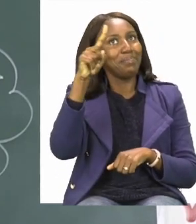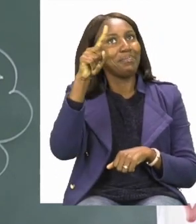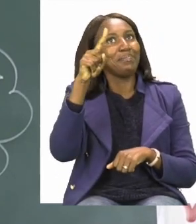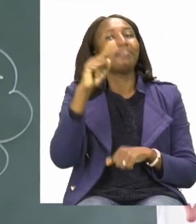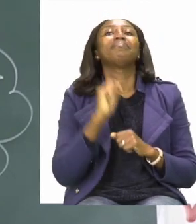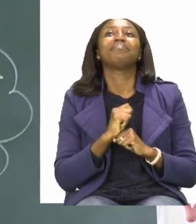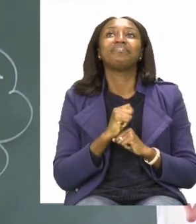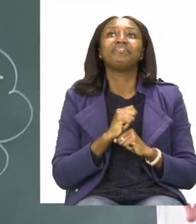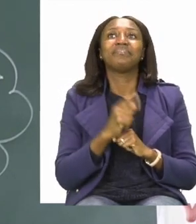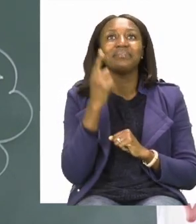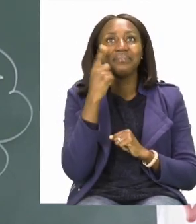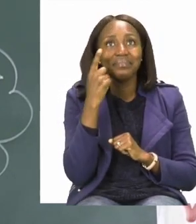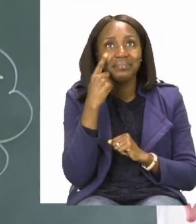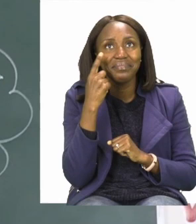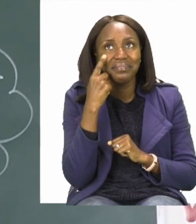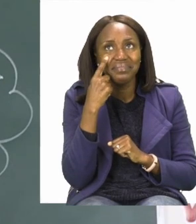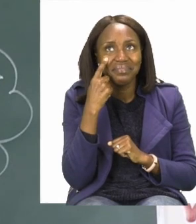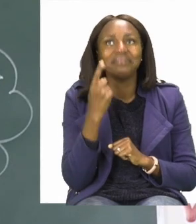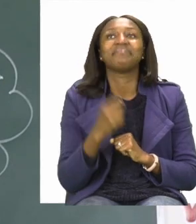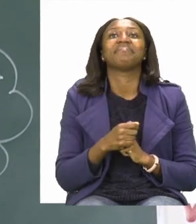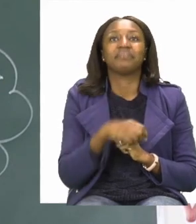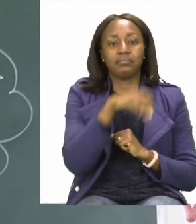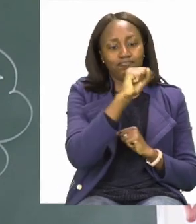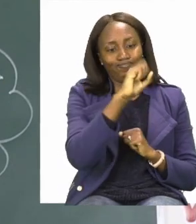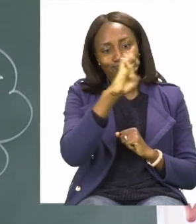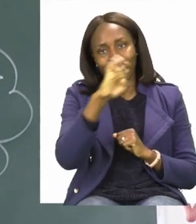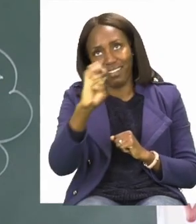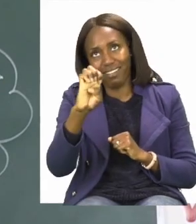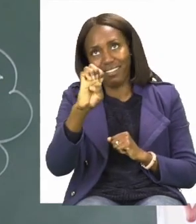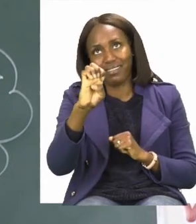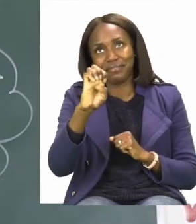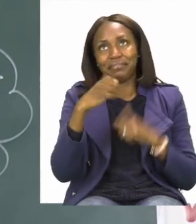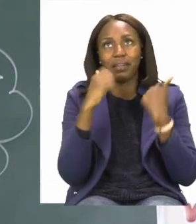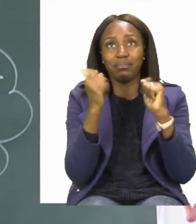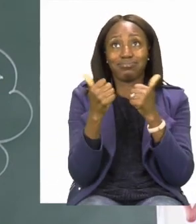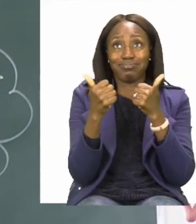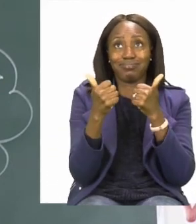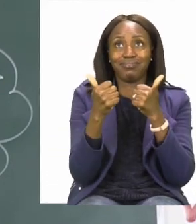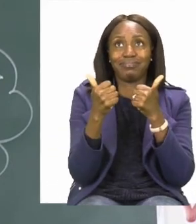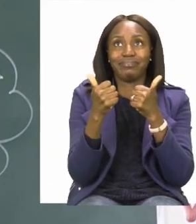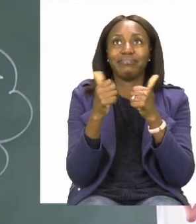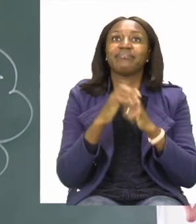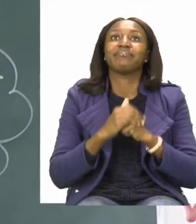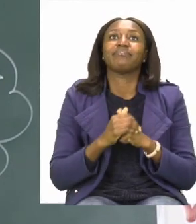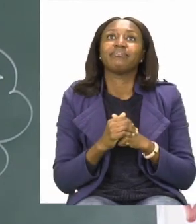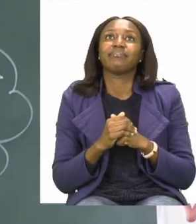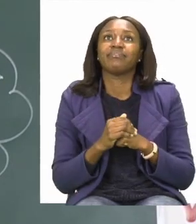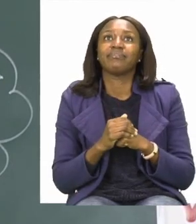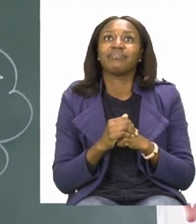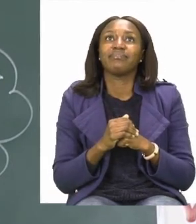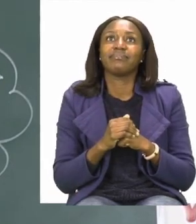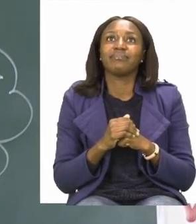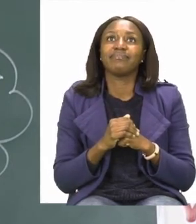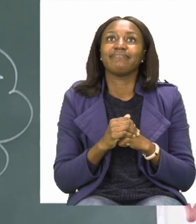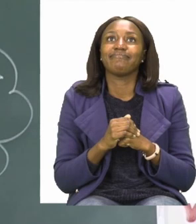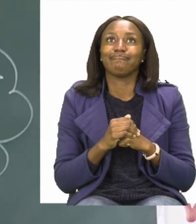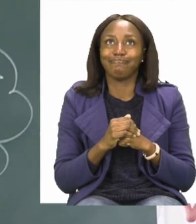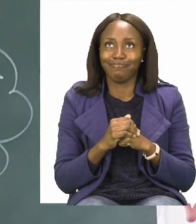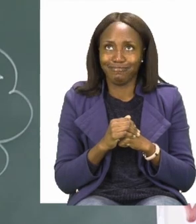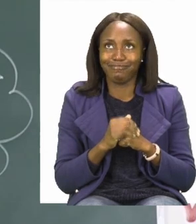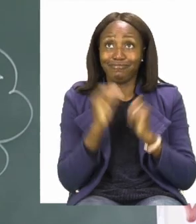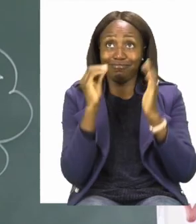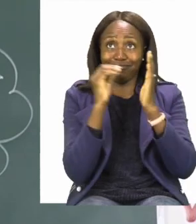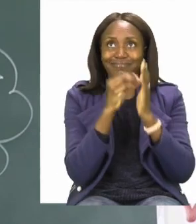C is a good word to start with. So go ahead and use a S to put for the